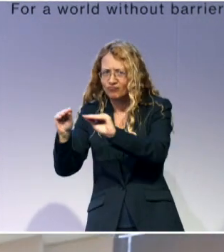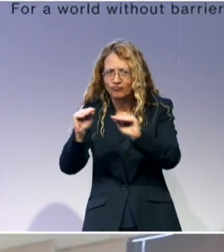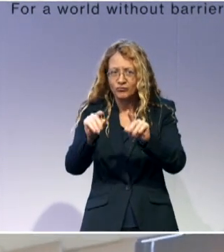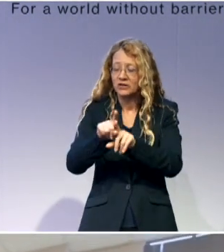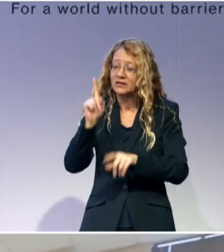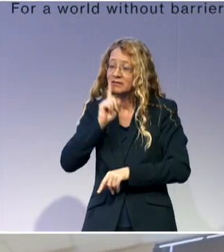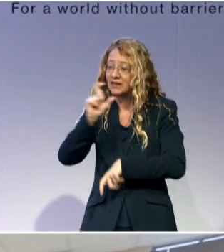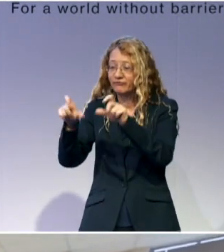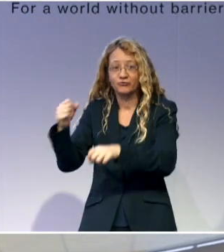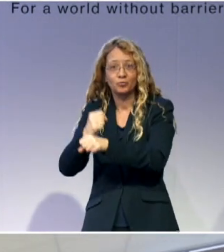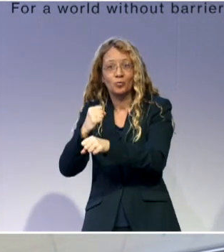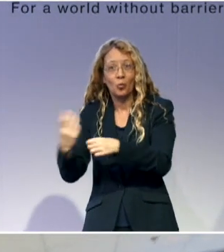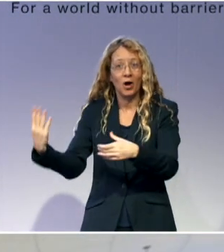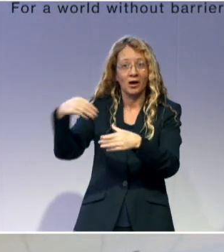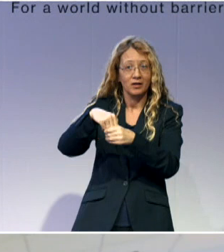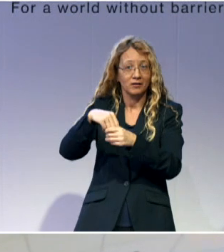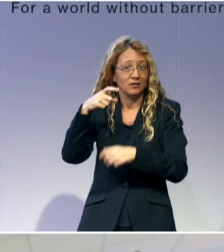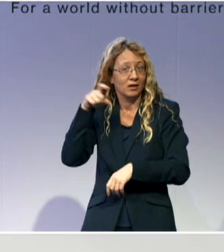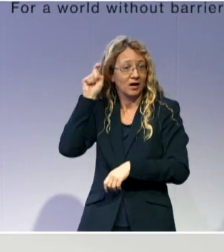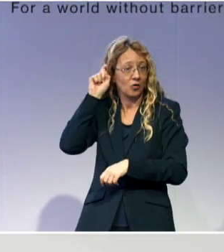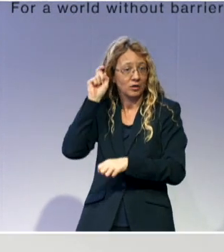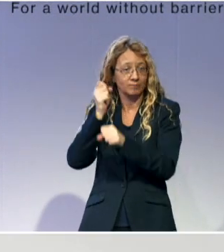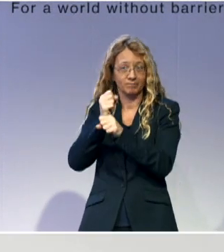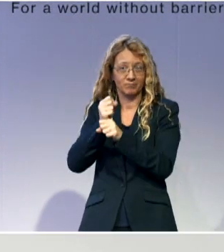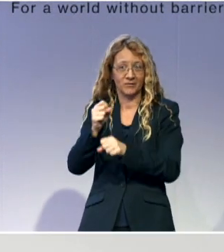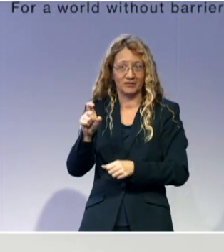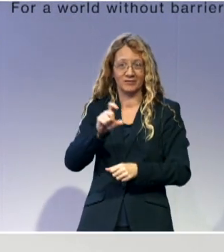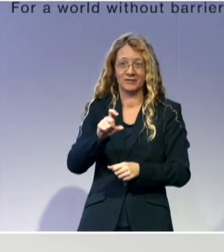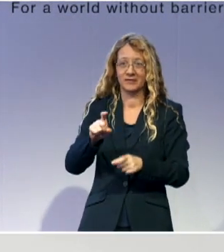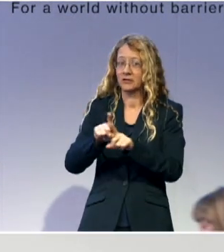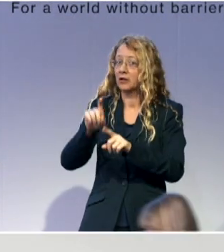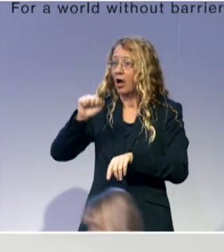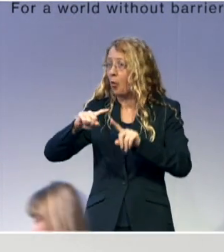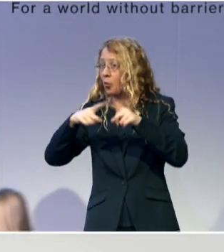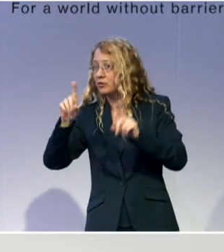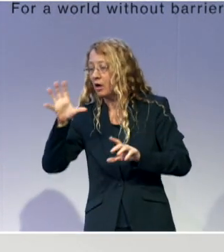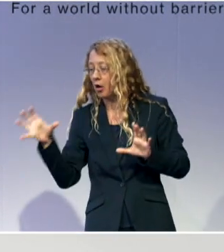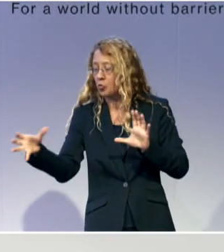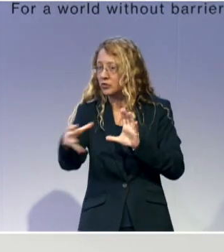the replication of the technology in other countries.